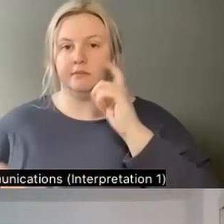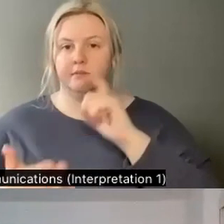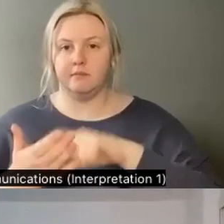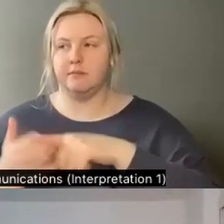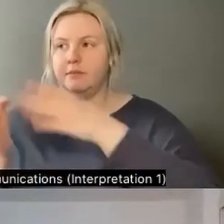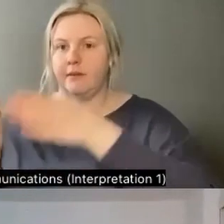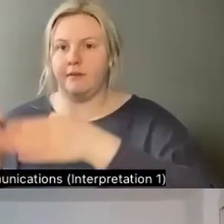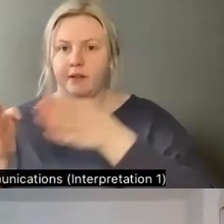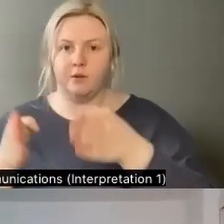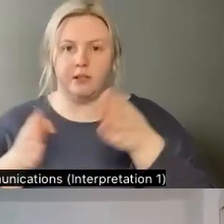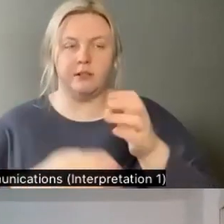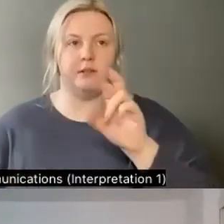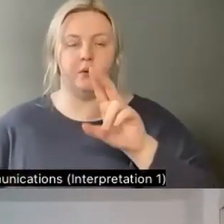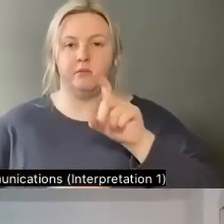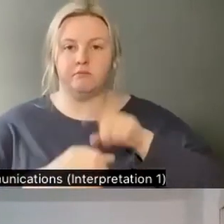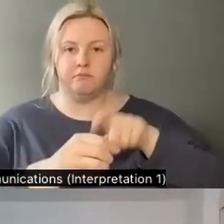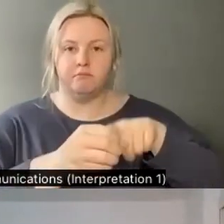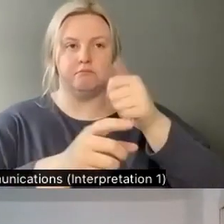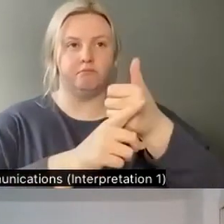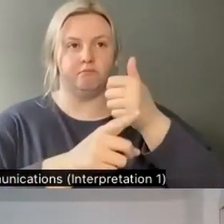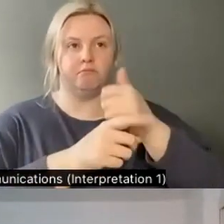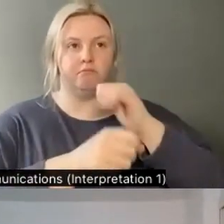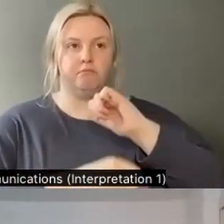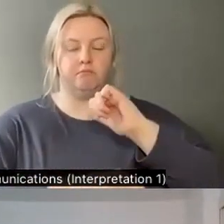decided rather, that certain conditions